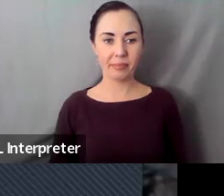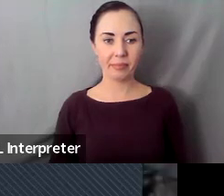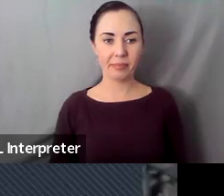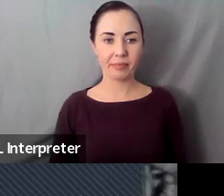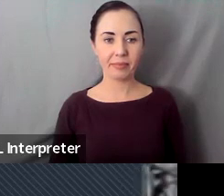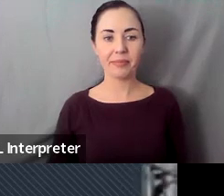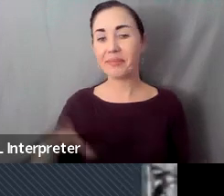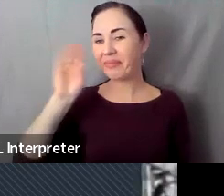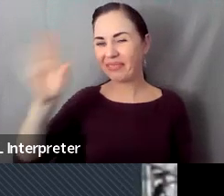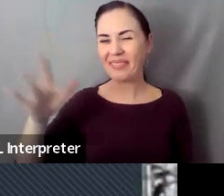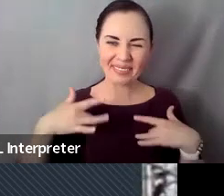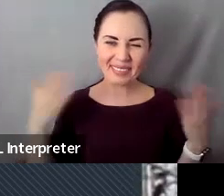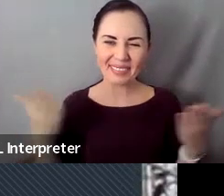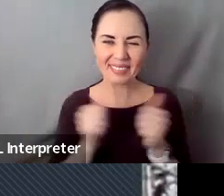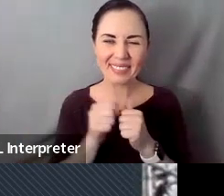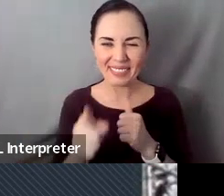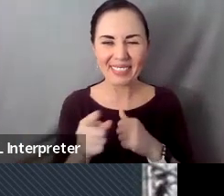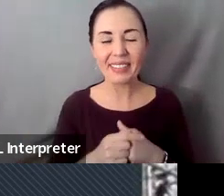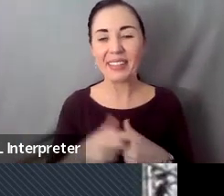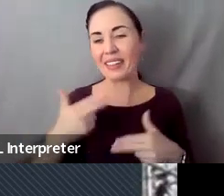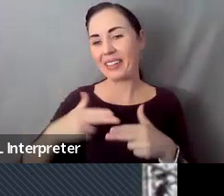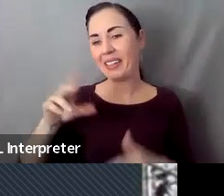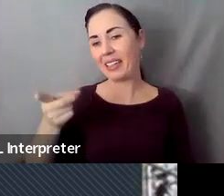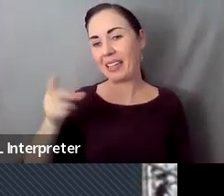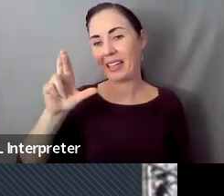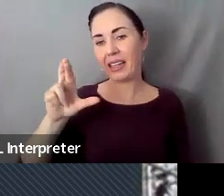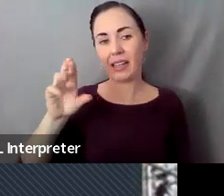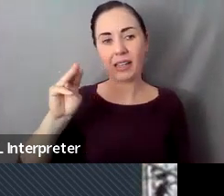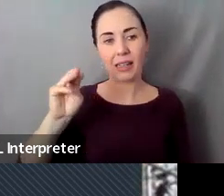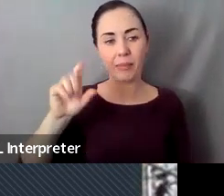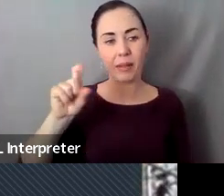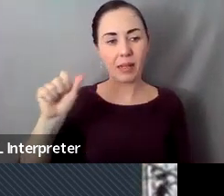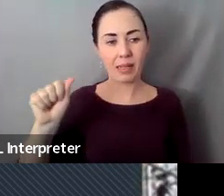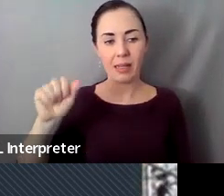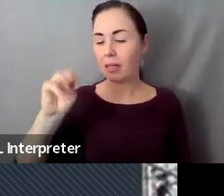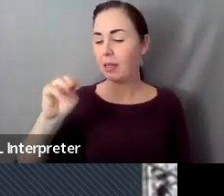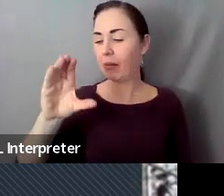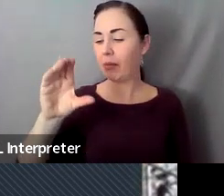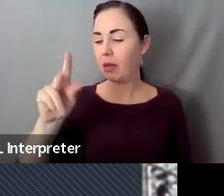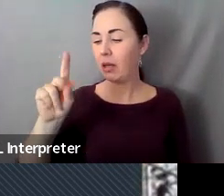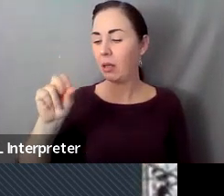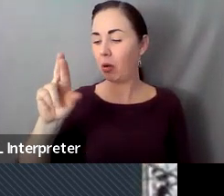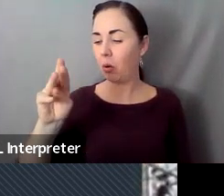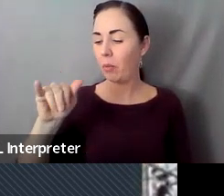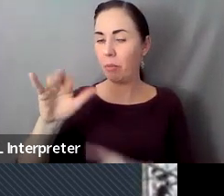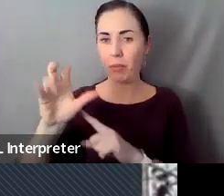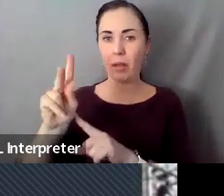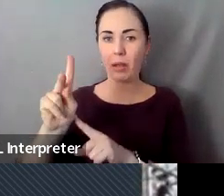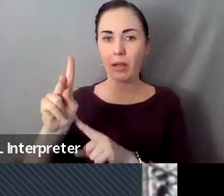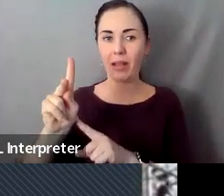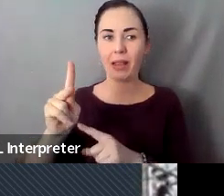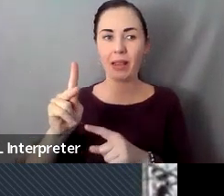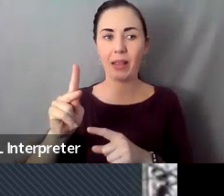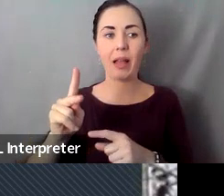Hi, I'm really excited to be here with you today. My name is Dr. Melissa McCormick, and I